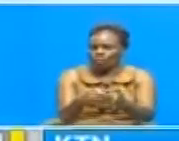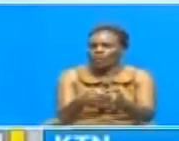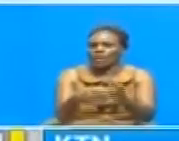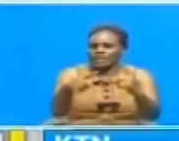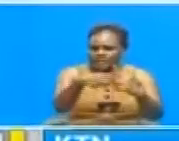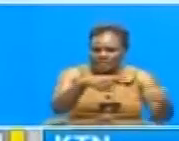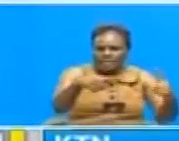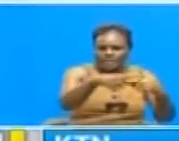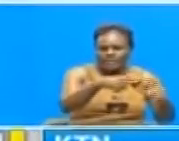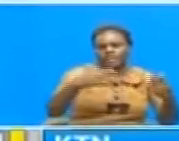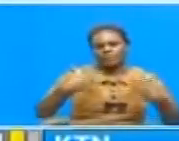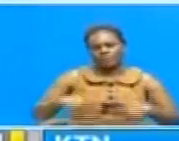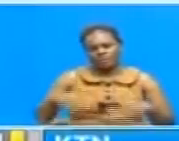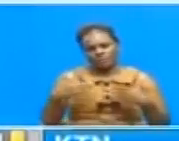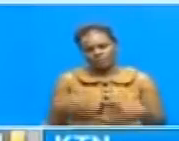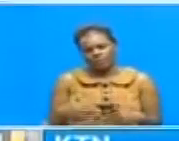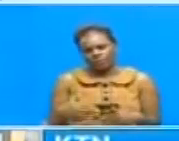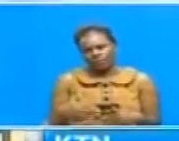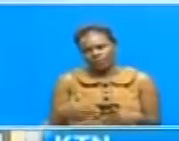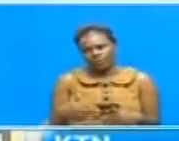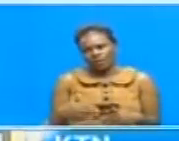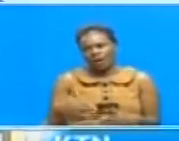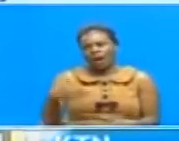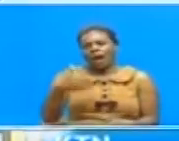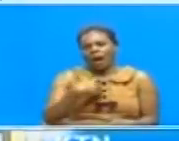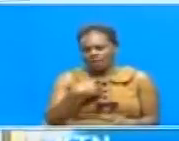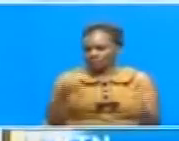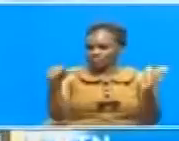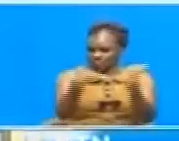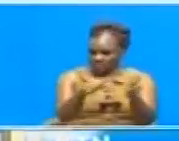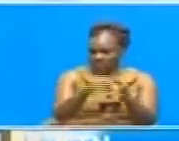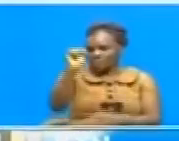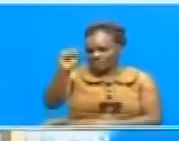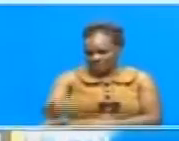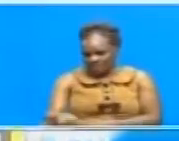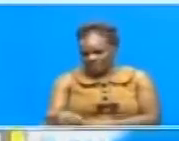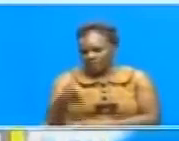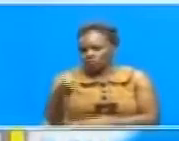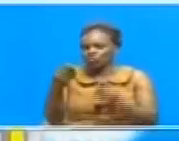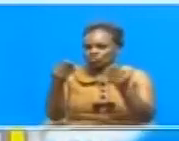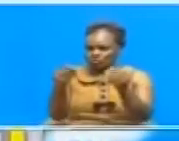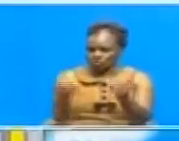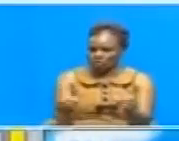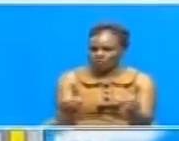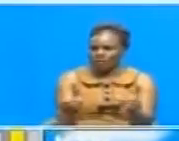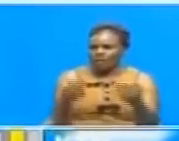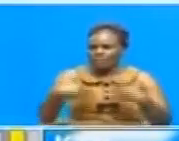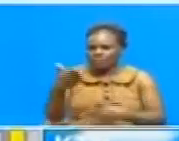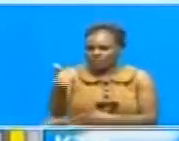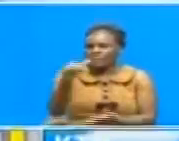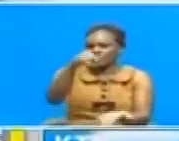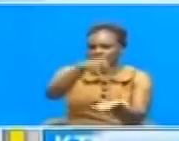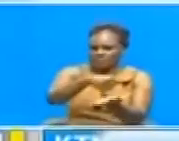people as a security matter? So right. There you are. You have a problem, mm-hmm. and let it be dealt with. And those who are